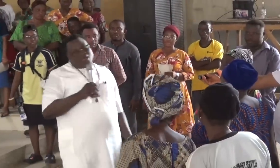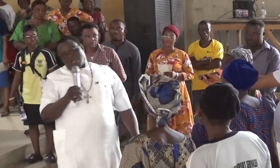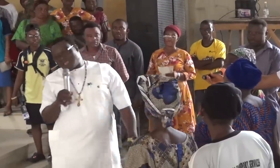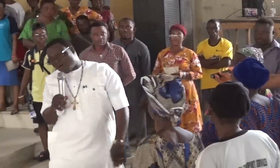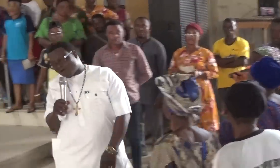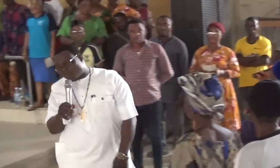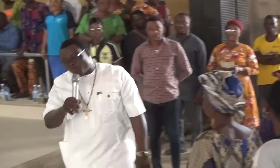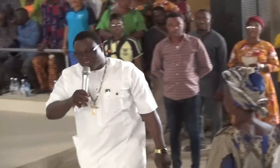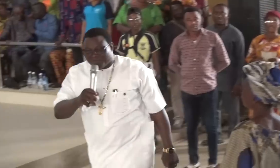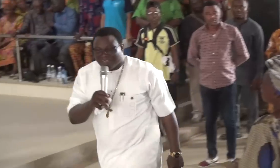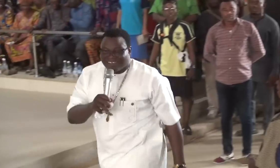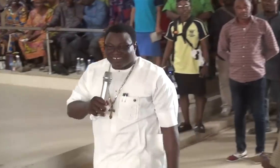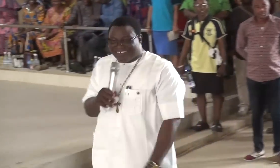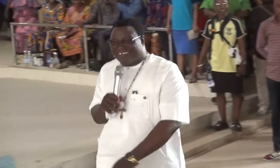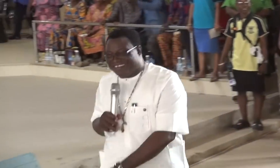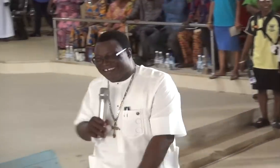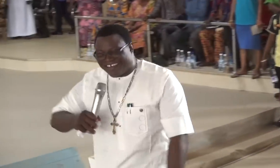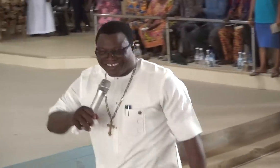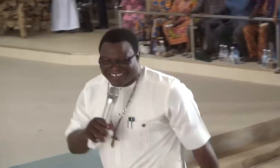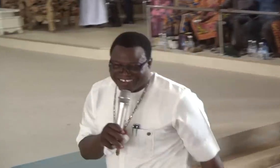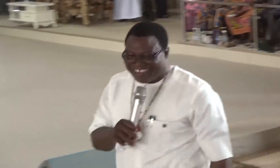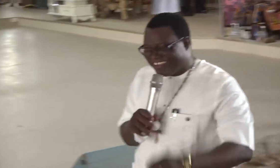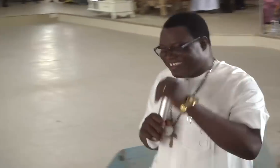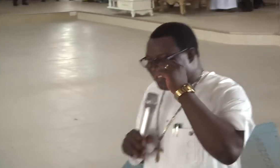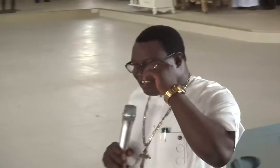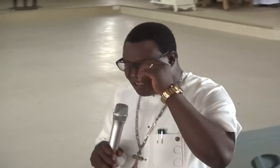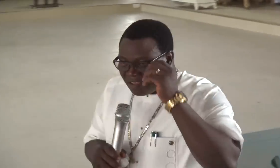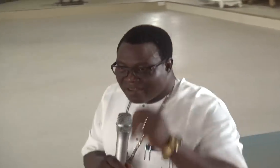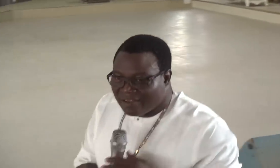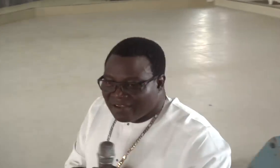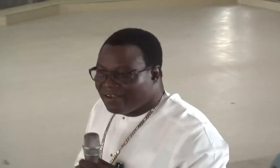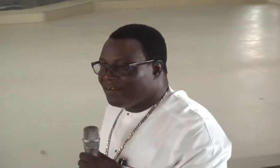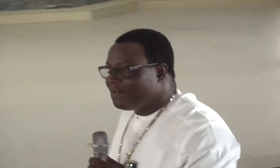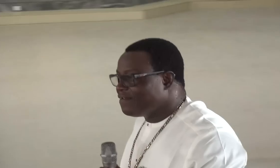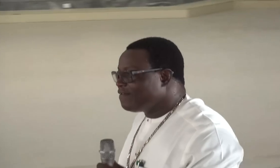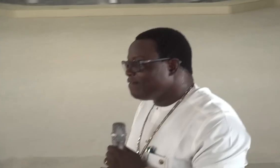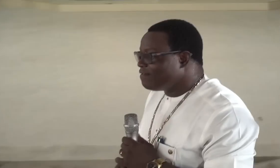be aje wa call of wo di ngba that means you are not the one that tell the prophet